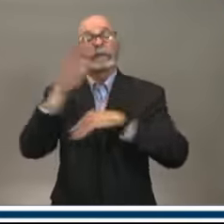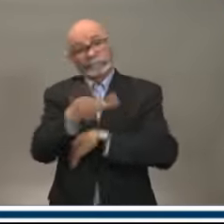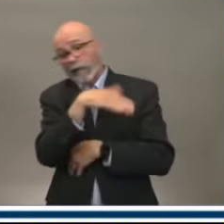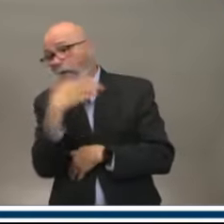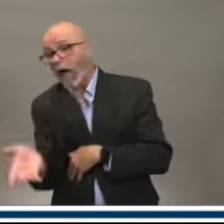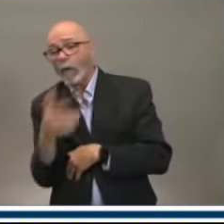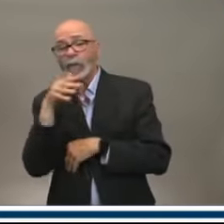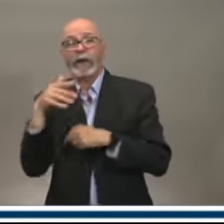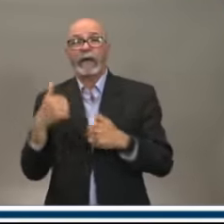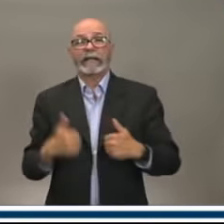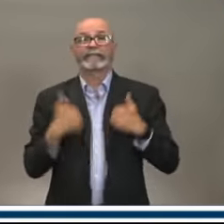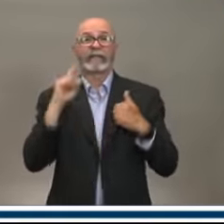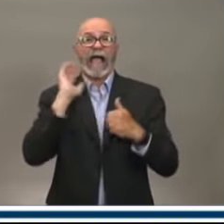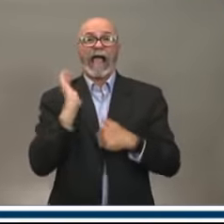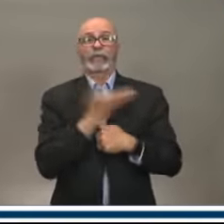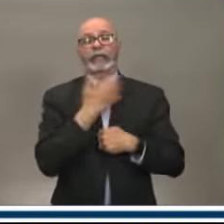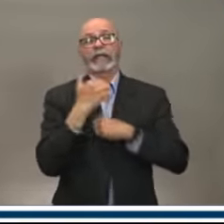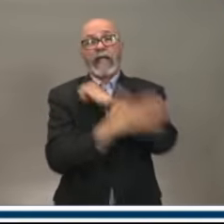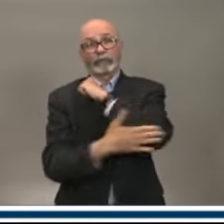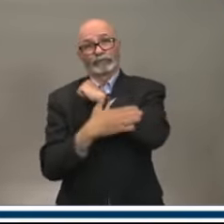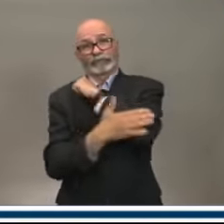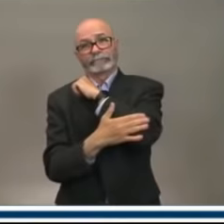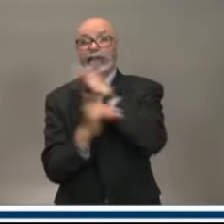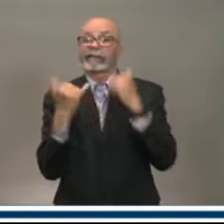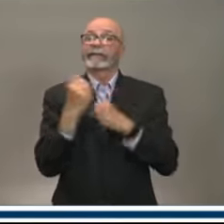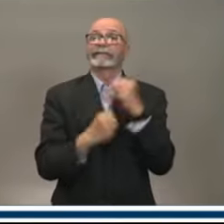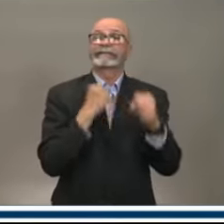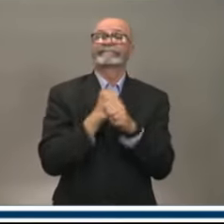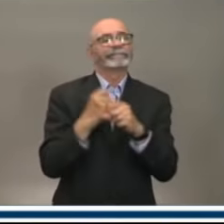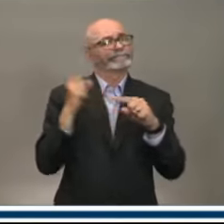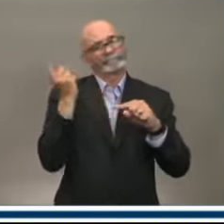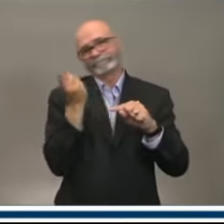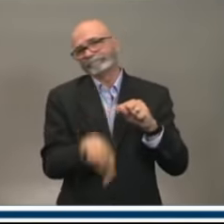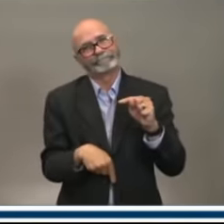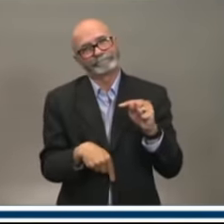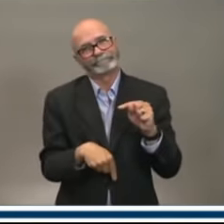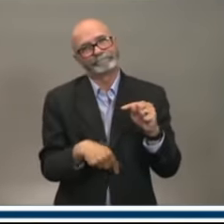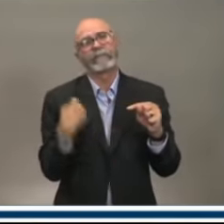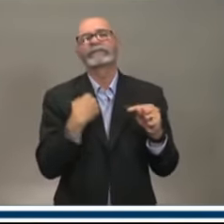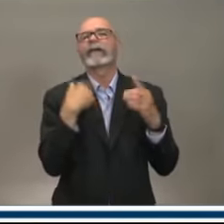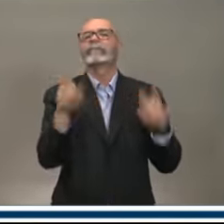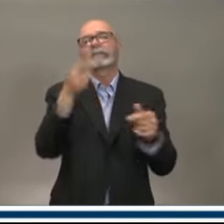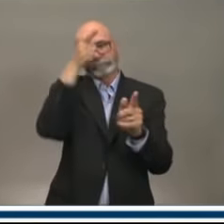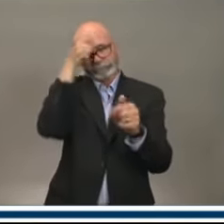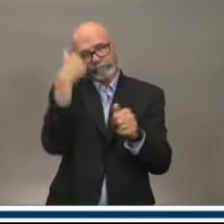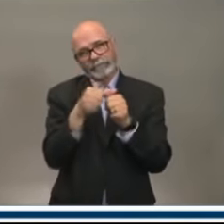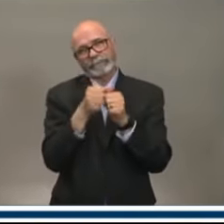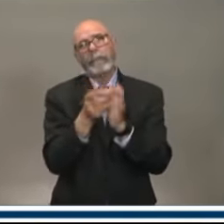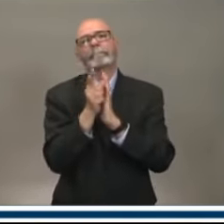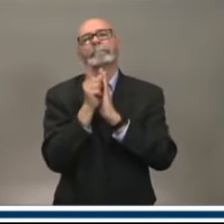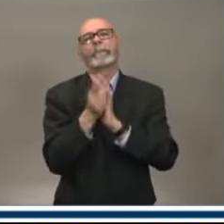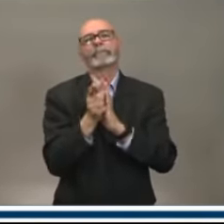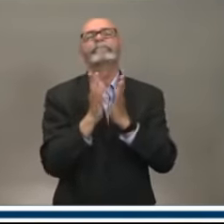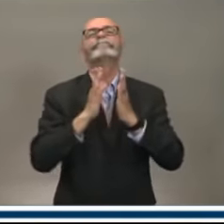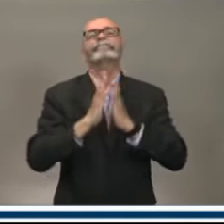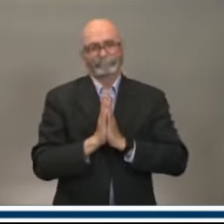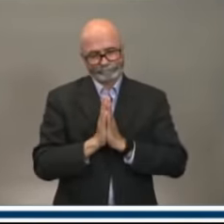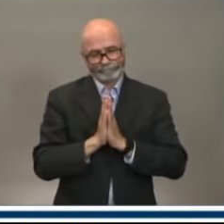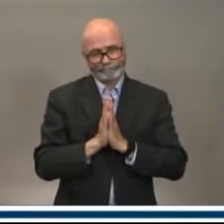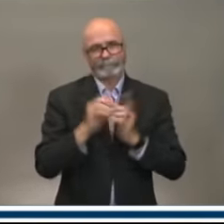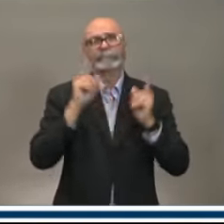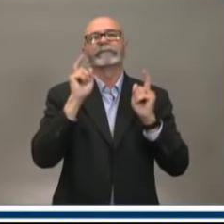gather this year, but we can take a moment to remember. And I was honored to lay a wreath today on behalf of all Nova